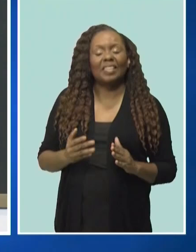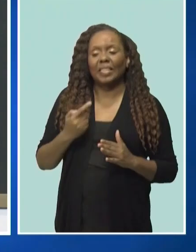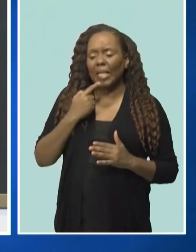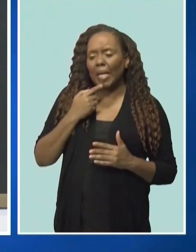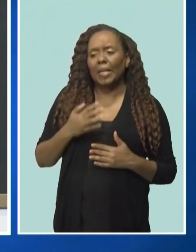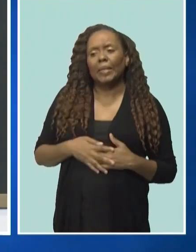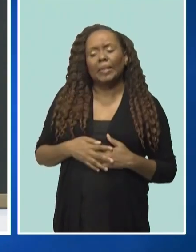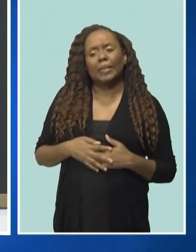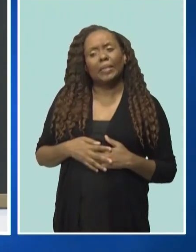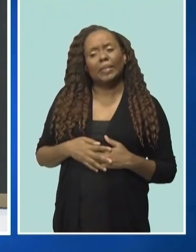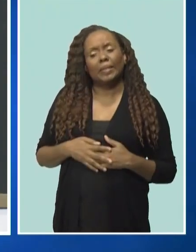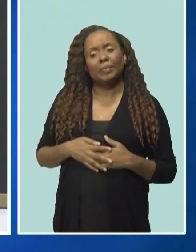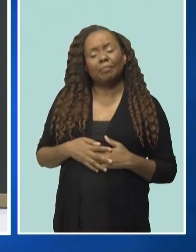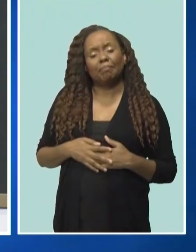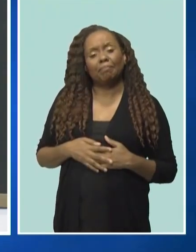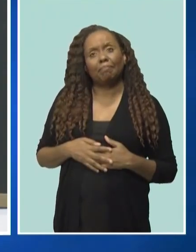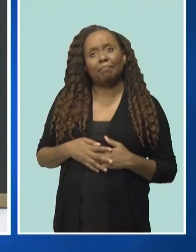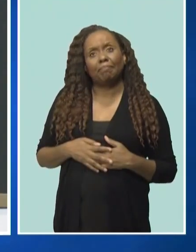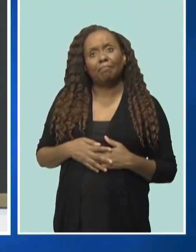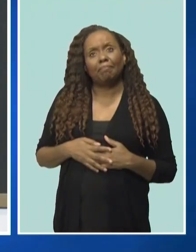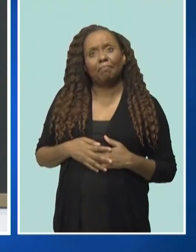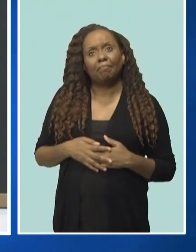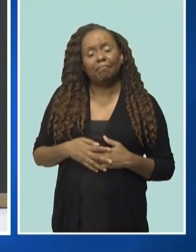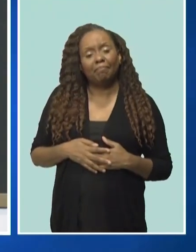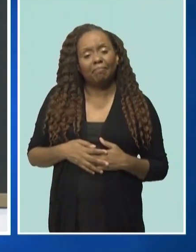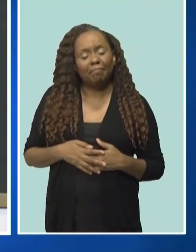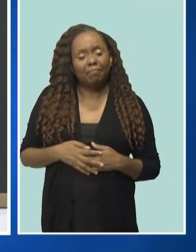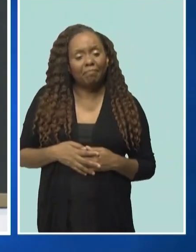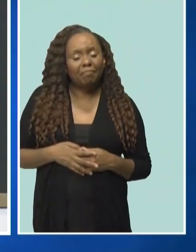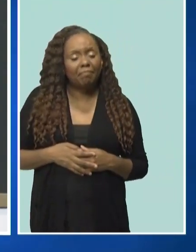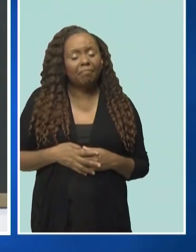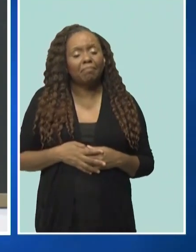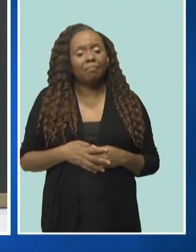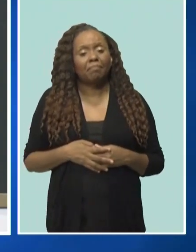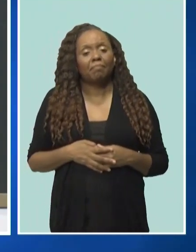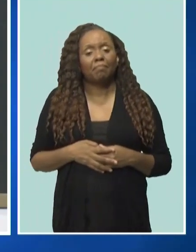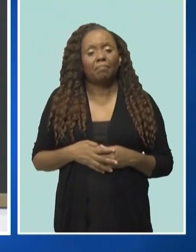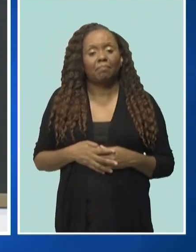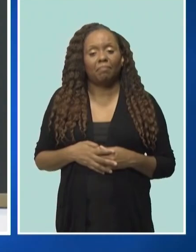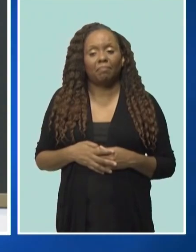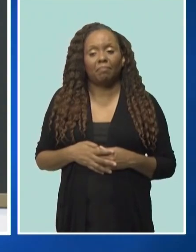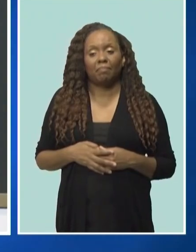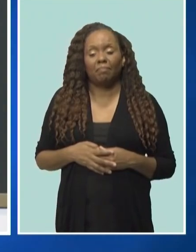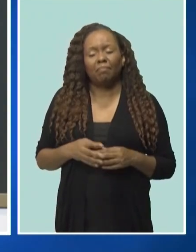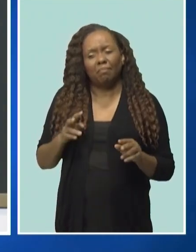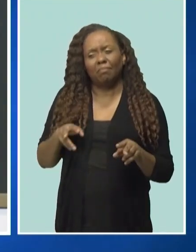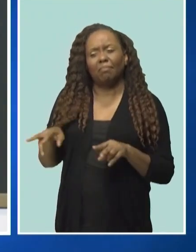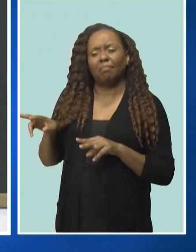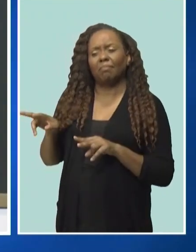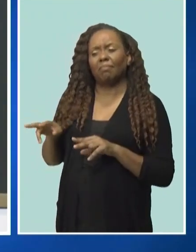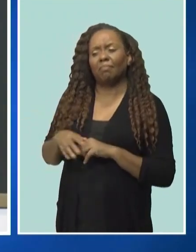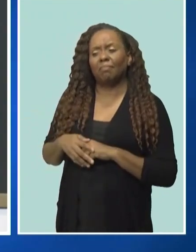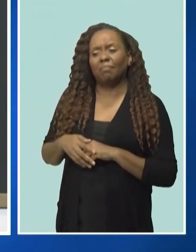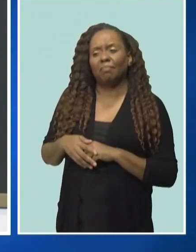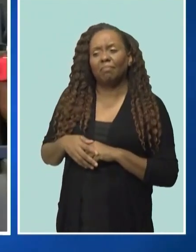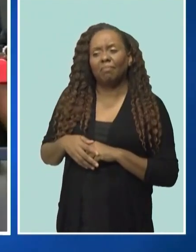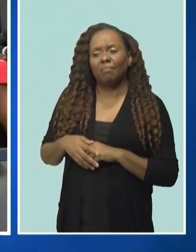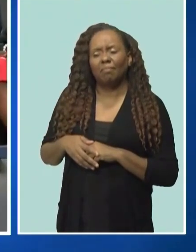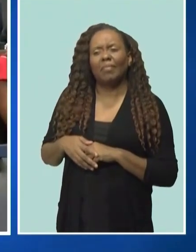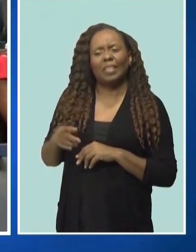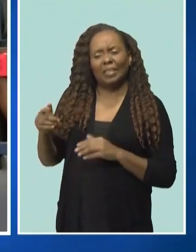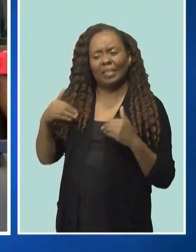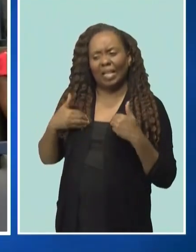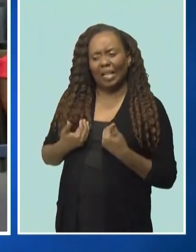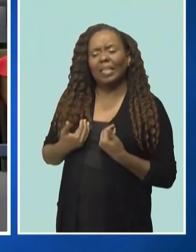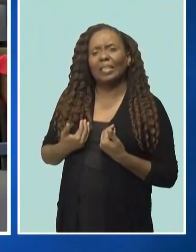recognized that, as I said to a lot of persons, sometimes your body tells you when it's tired. The